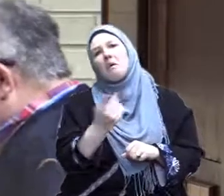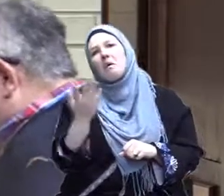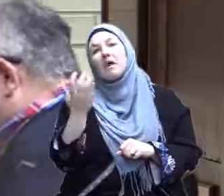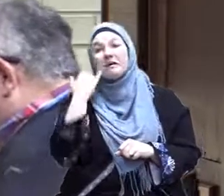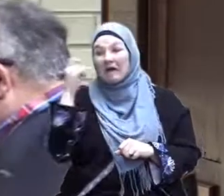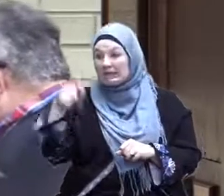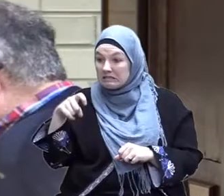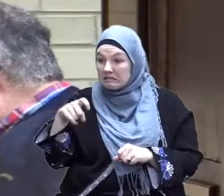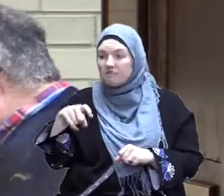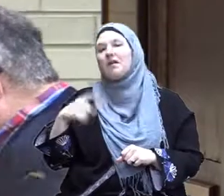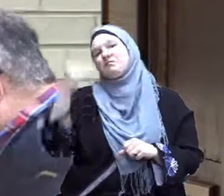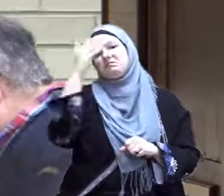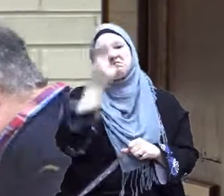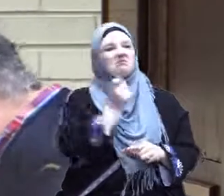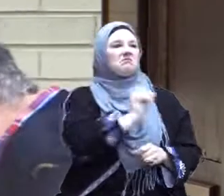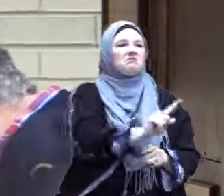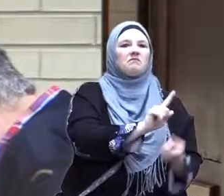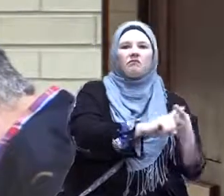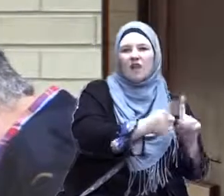someone.